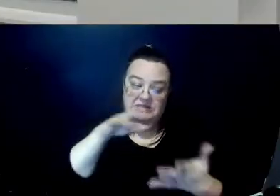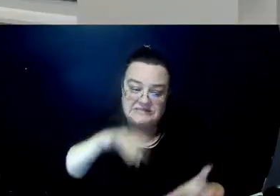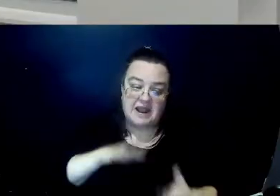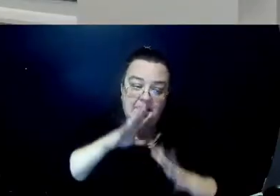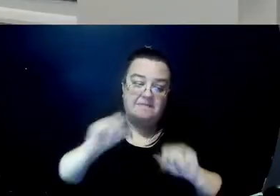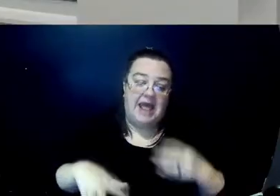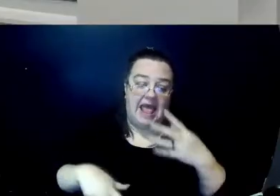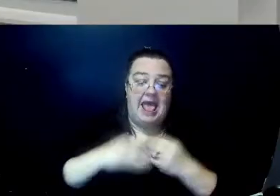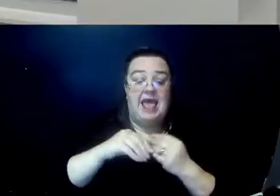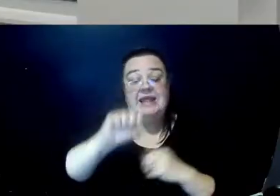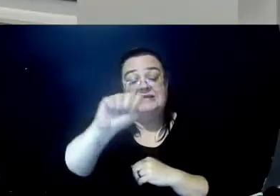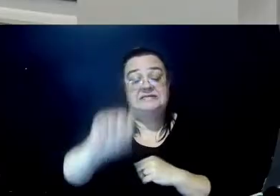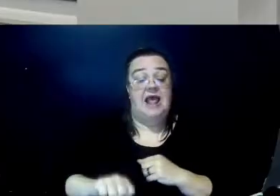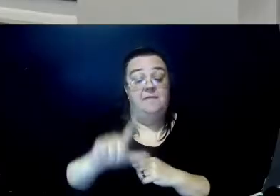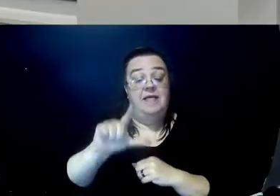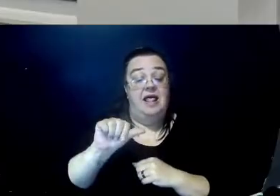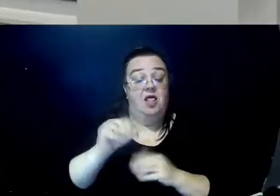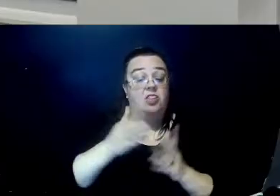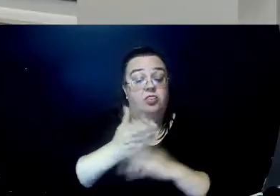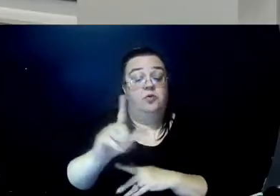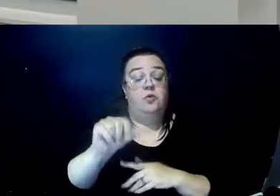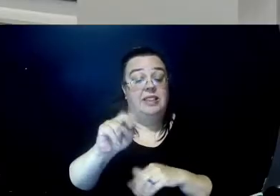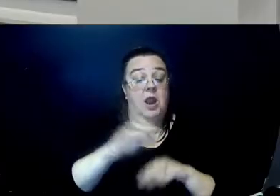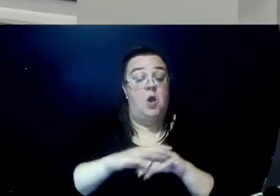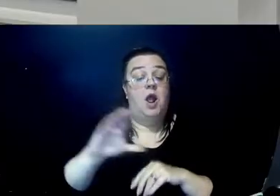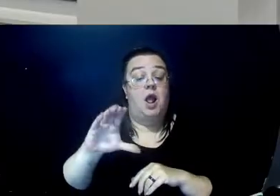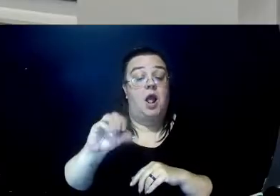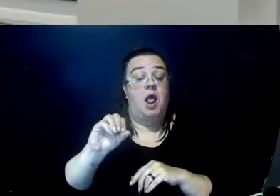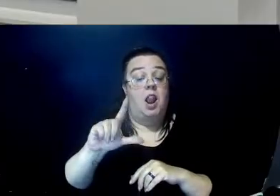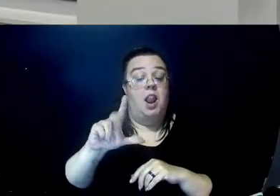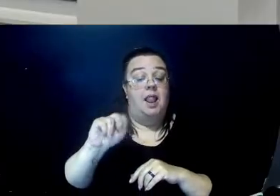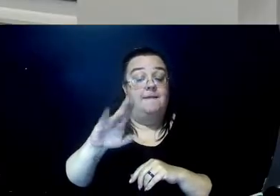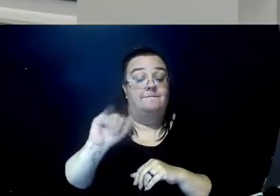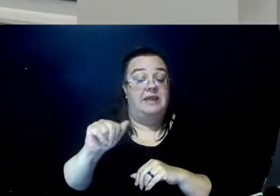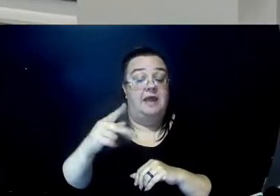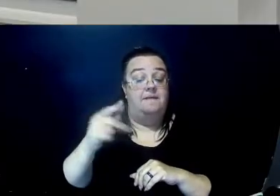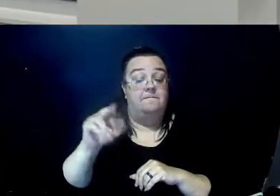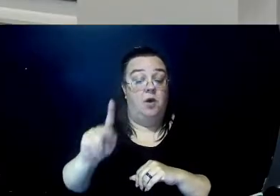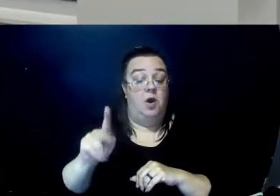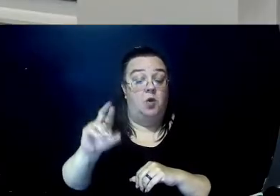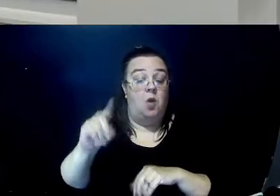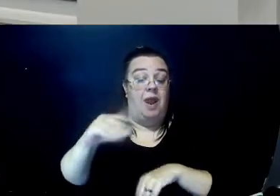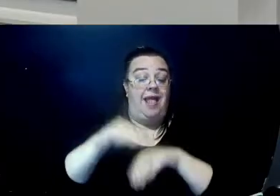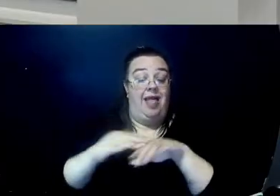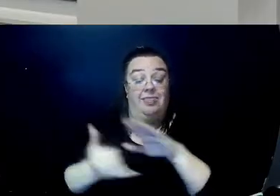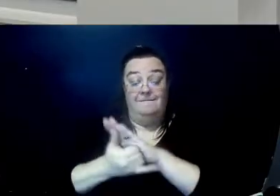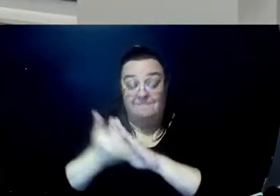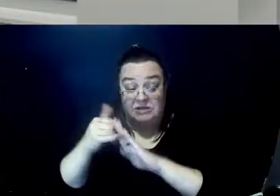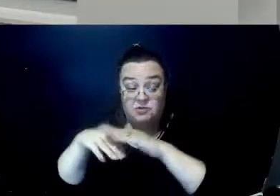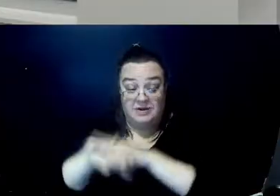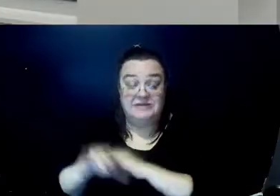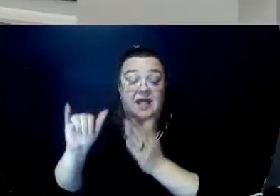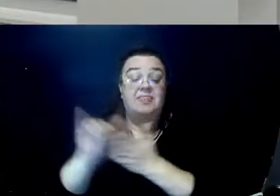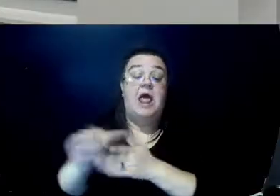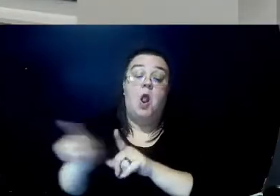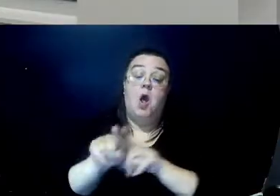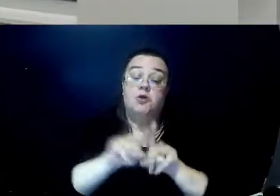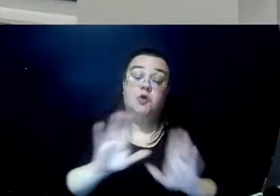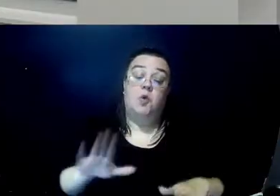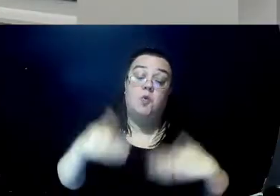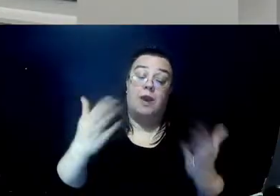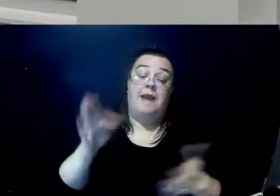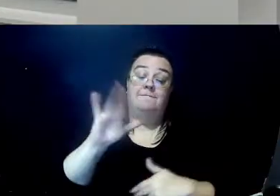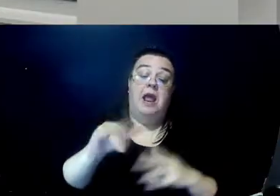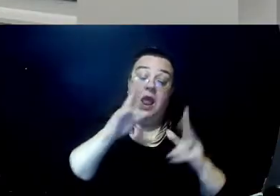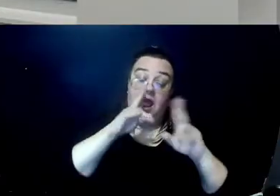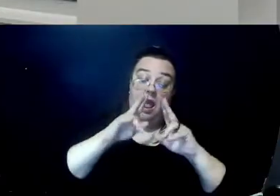was also recommended by the operational analysis, but has less benefit than the extra lane over the bridge. Installation will depend